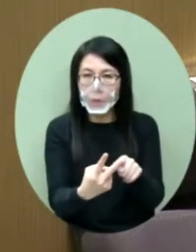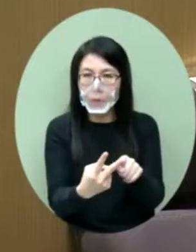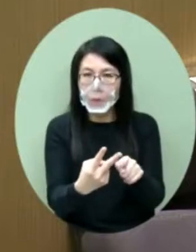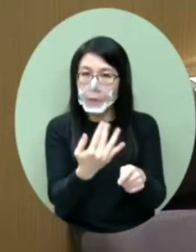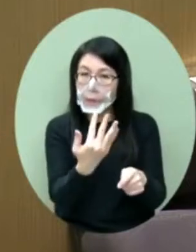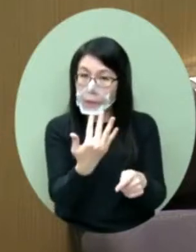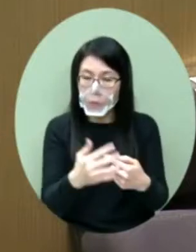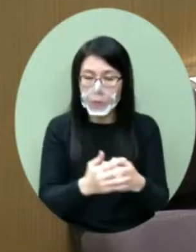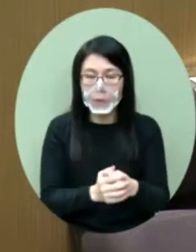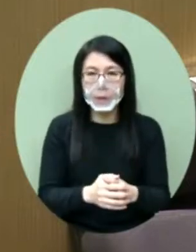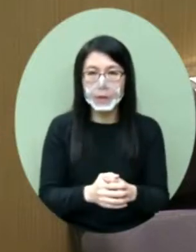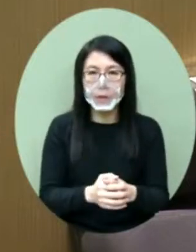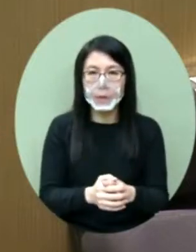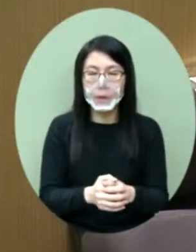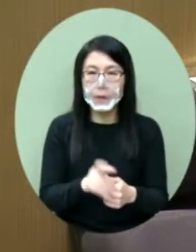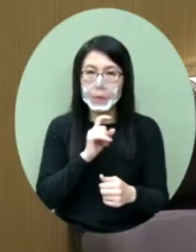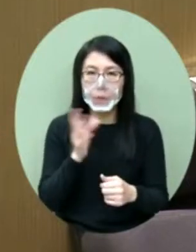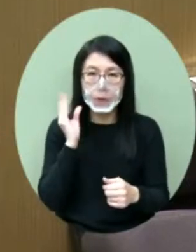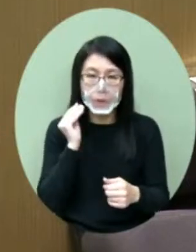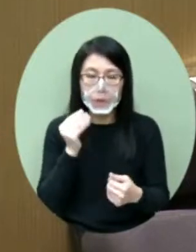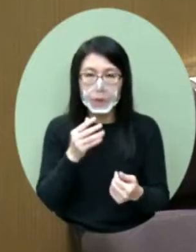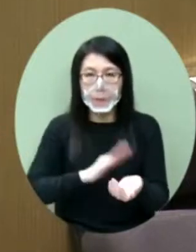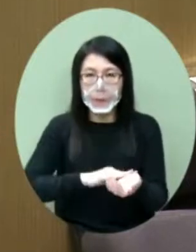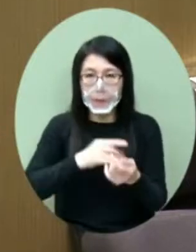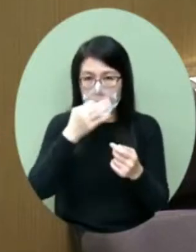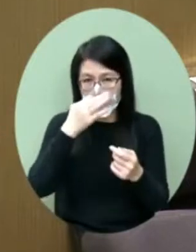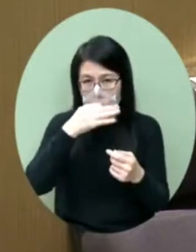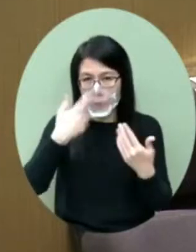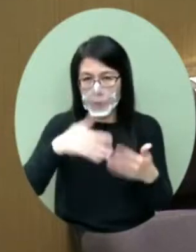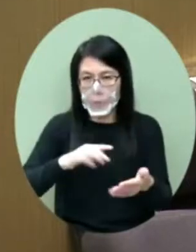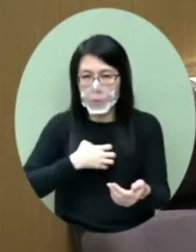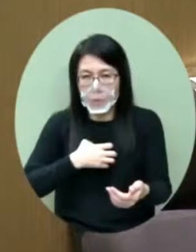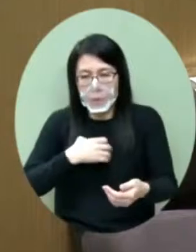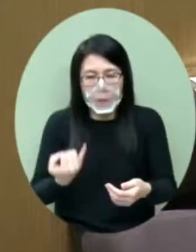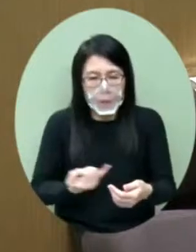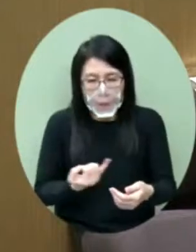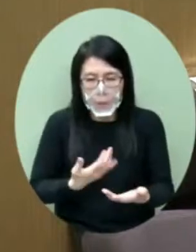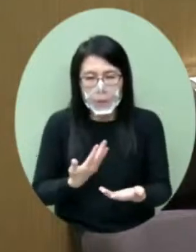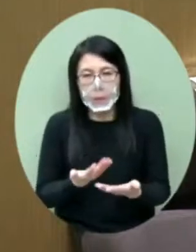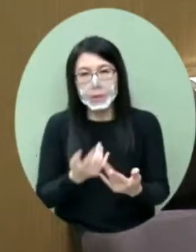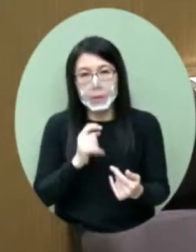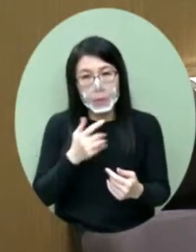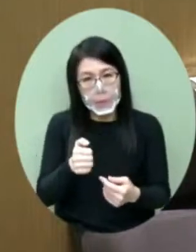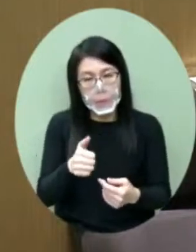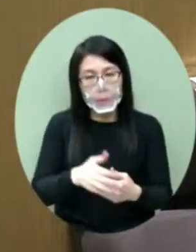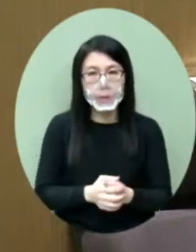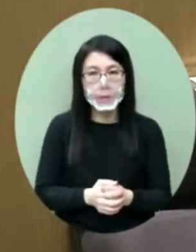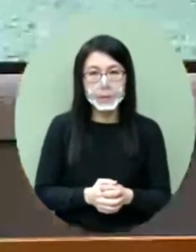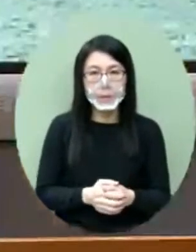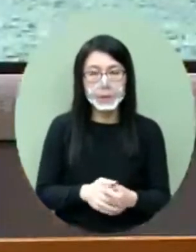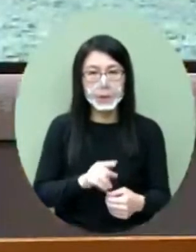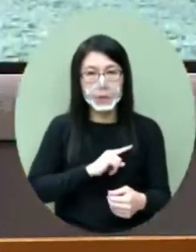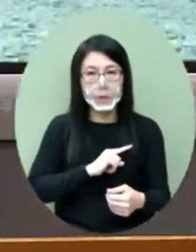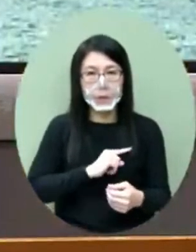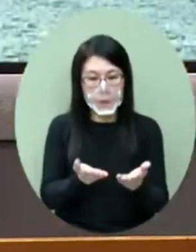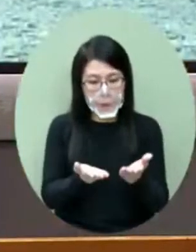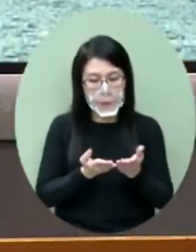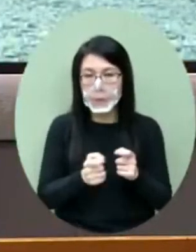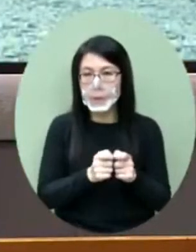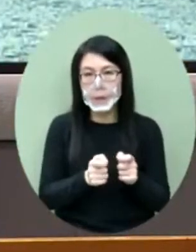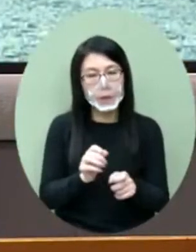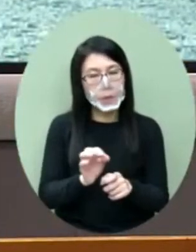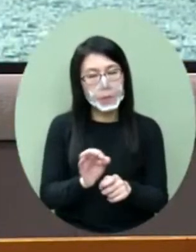the 2 oral medications, how many prescriptions have been made? Have you received any reports about adverse events subsequent to